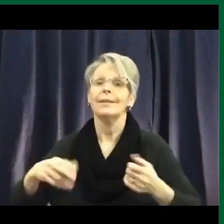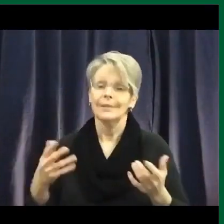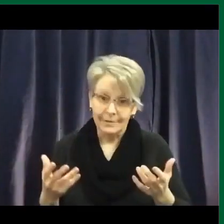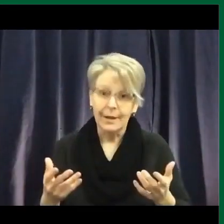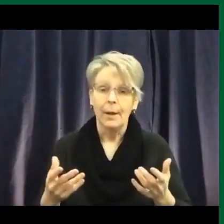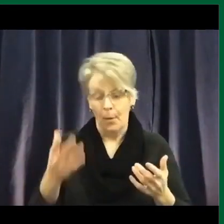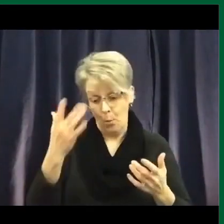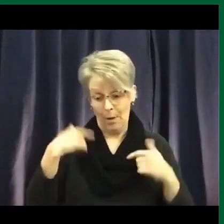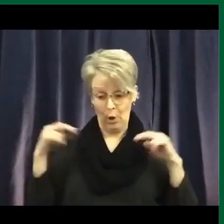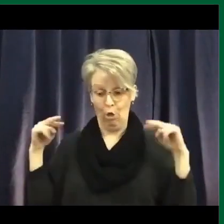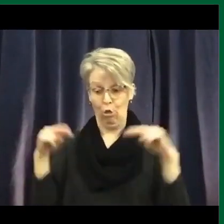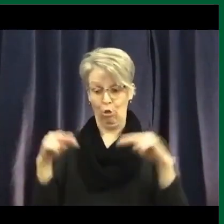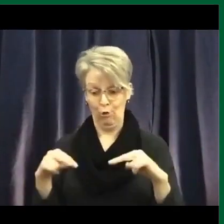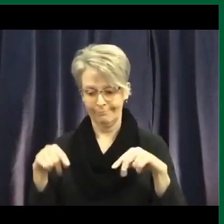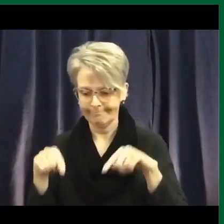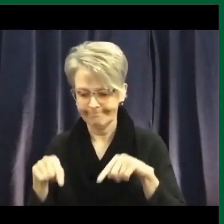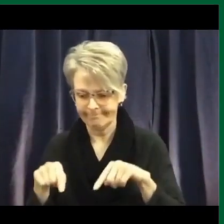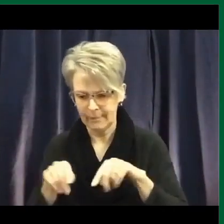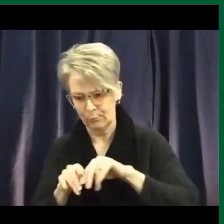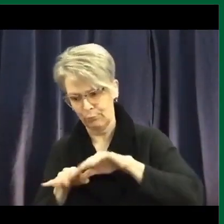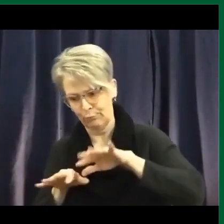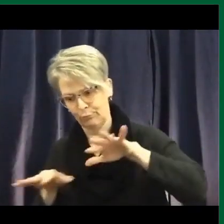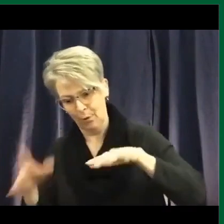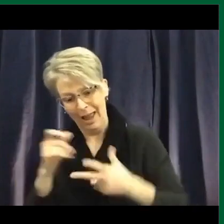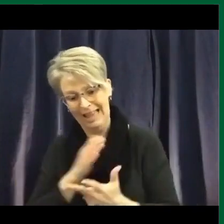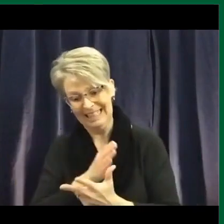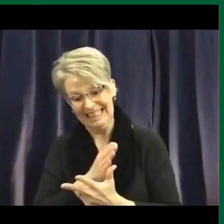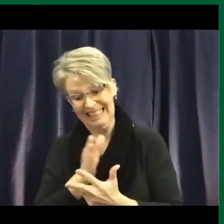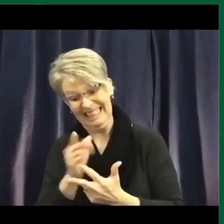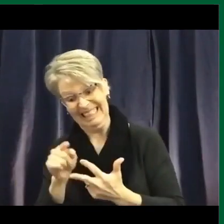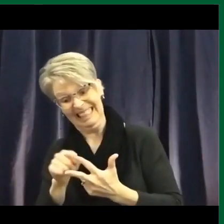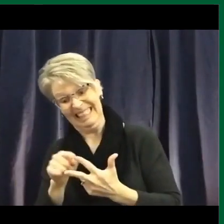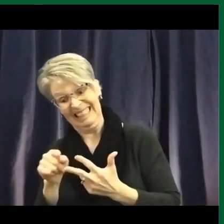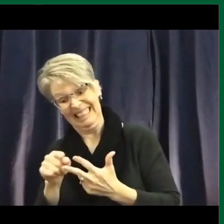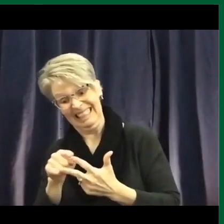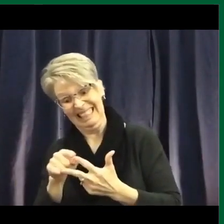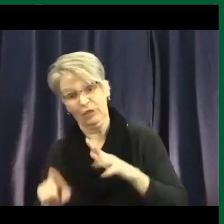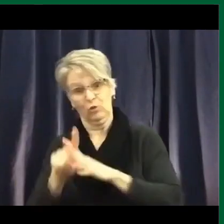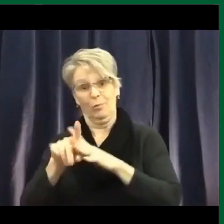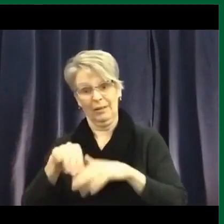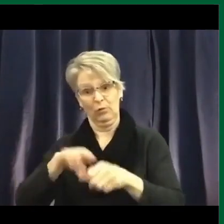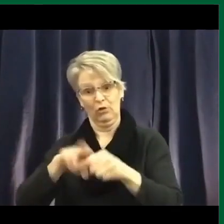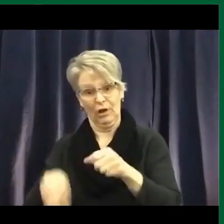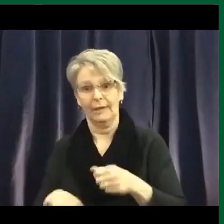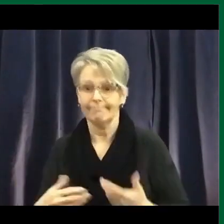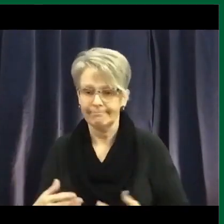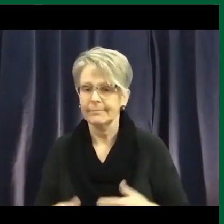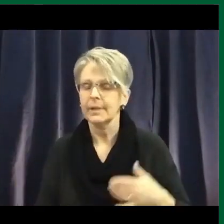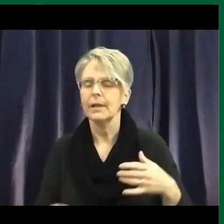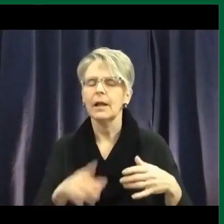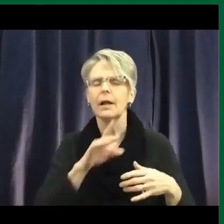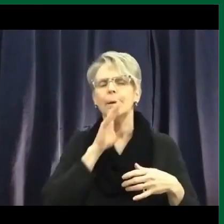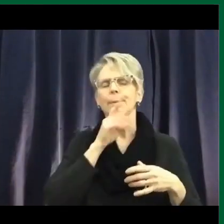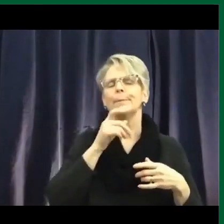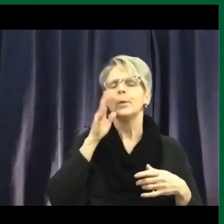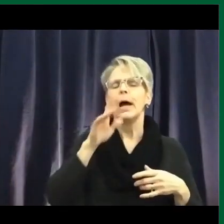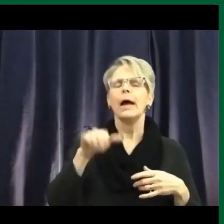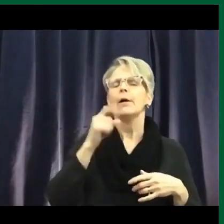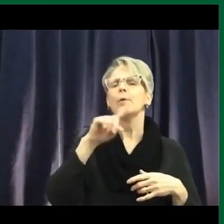addressing the presence of the variants in the city of Regina. We'll take another question in the room.